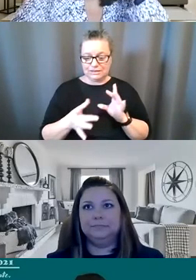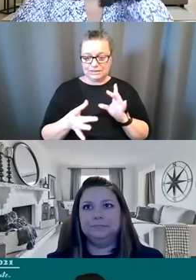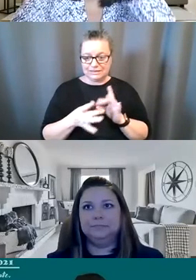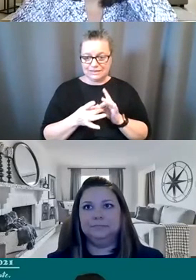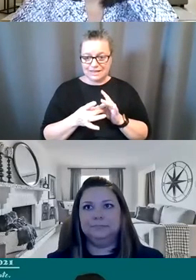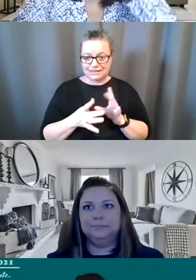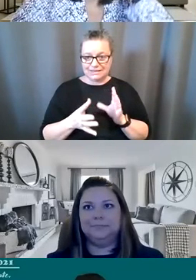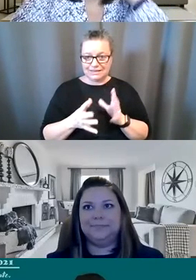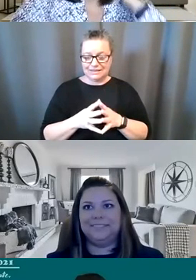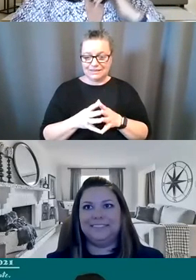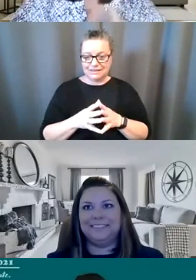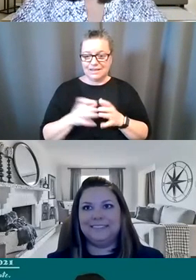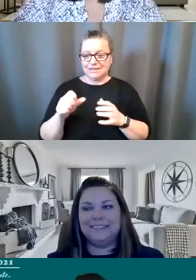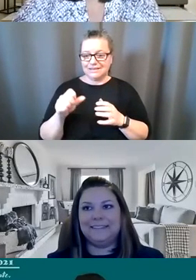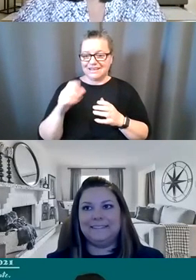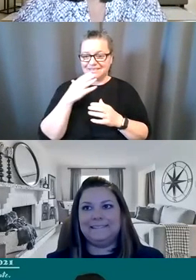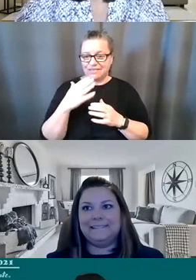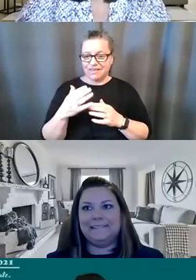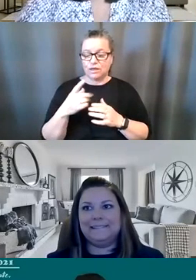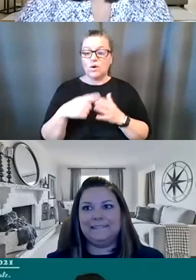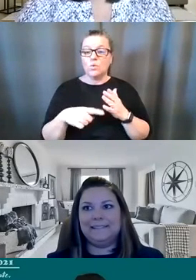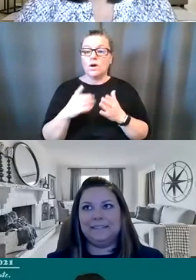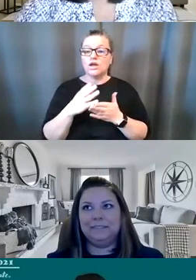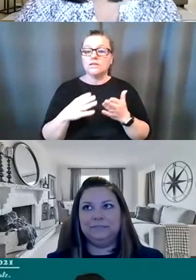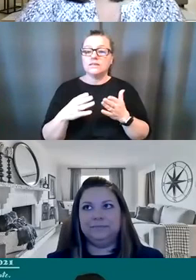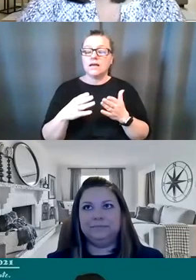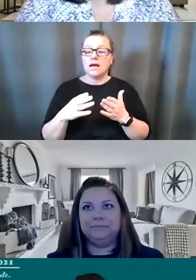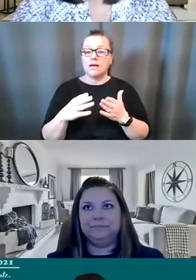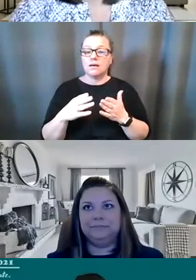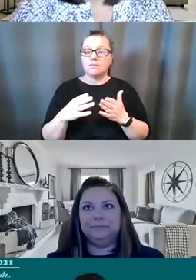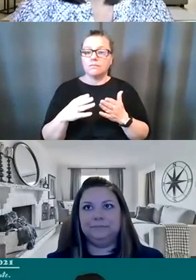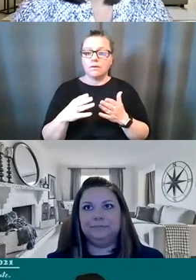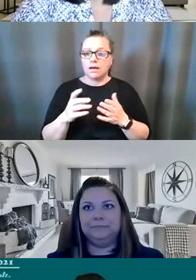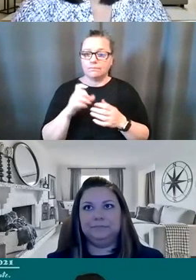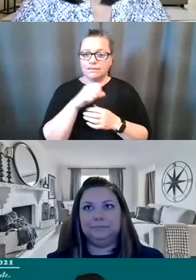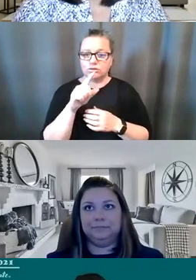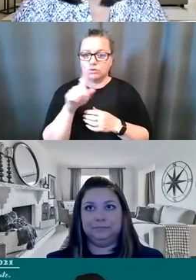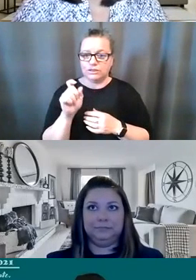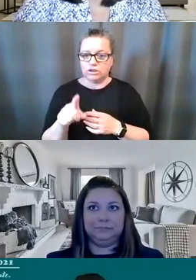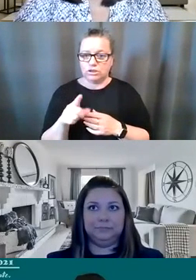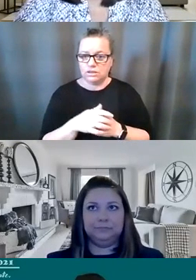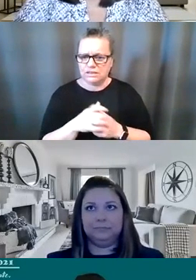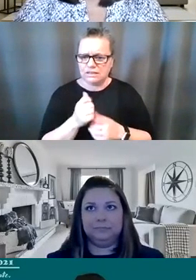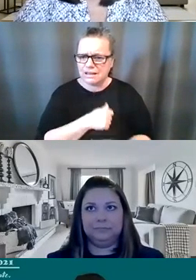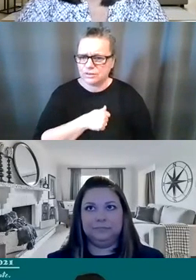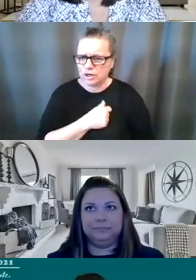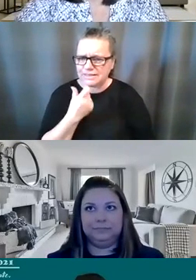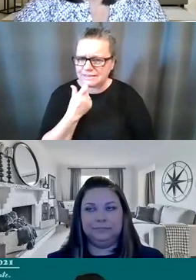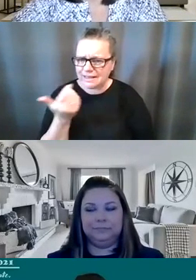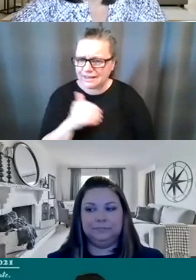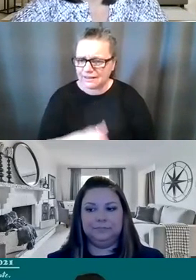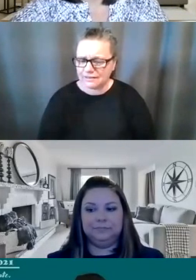Yes, thank you. What are some first change management into their work? I'm sorry, one more time.